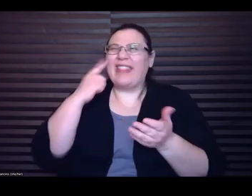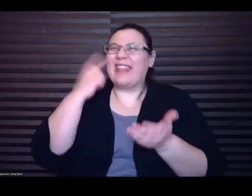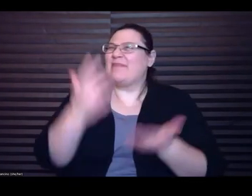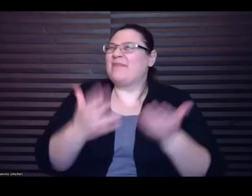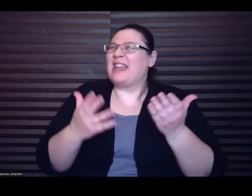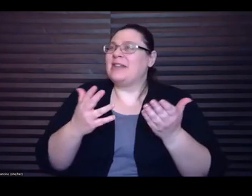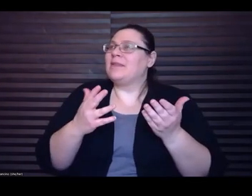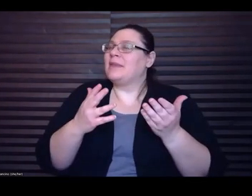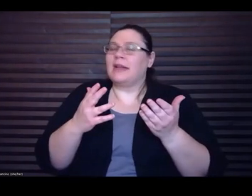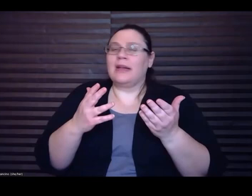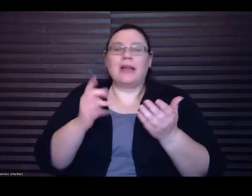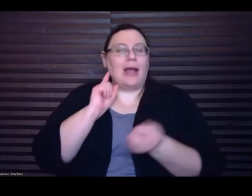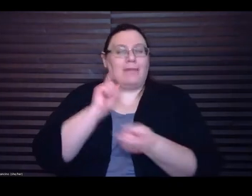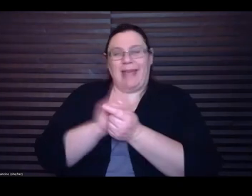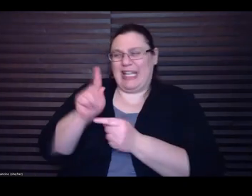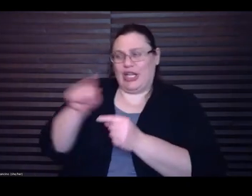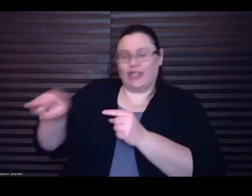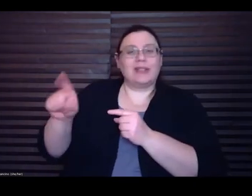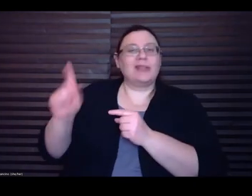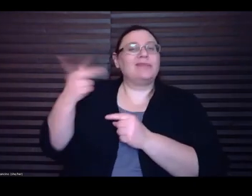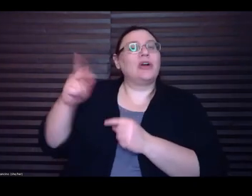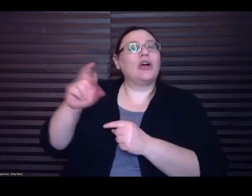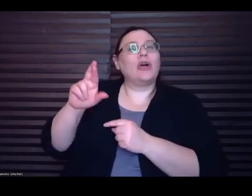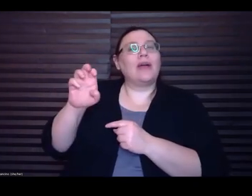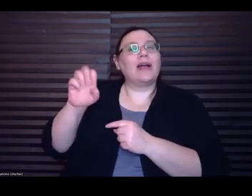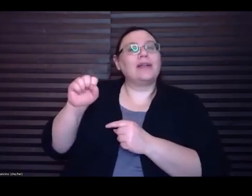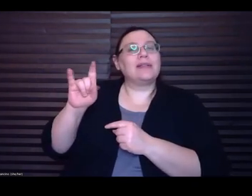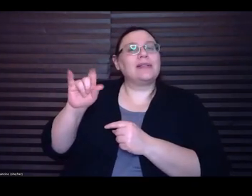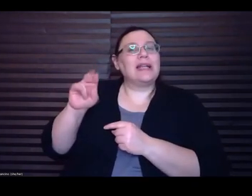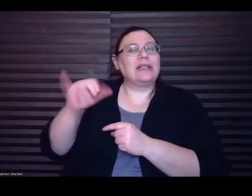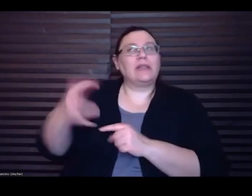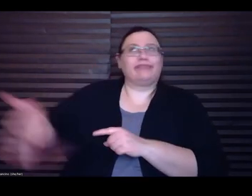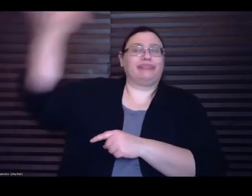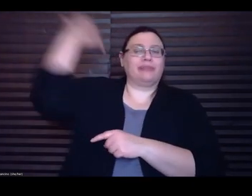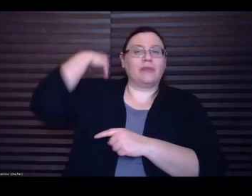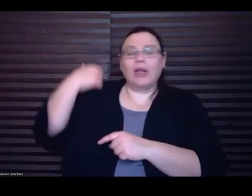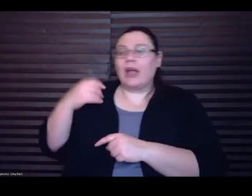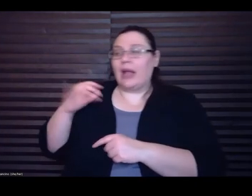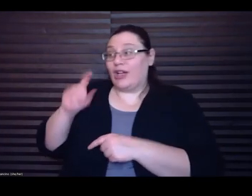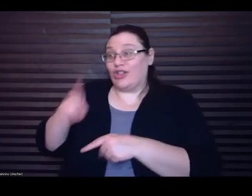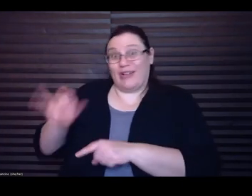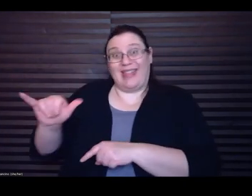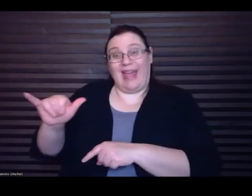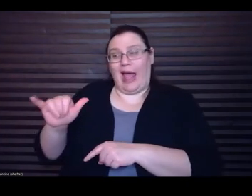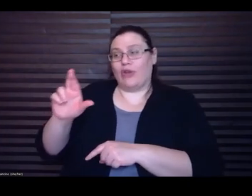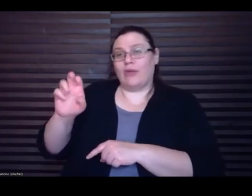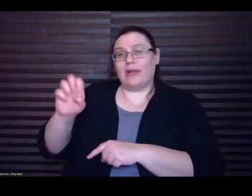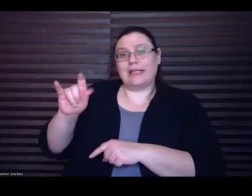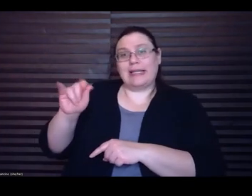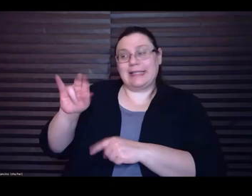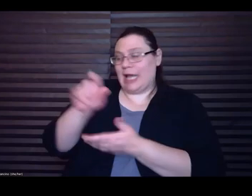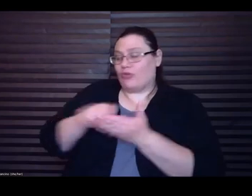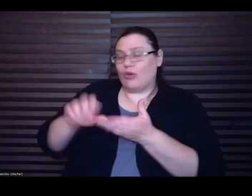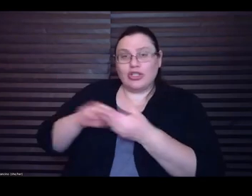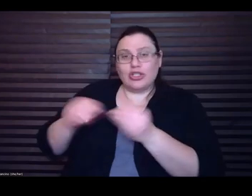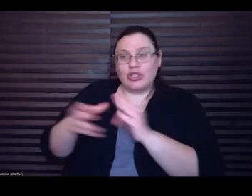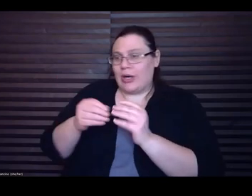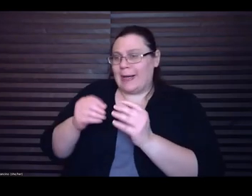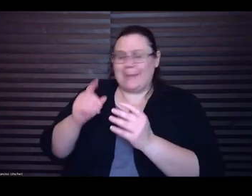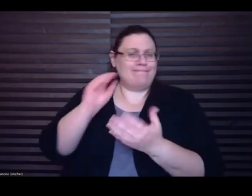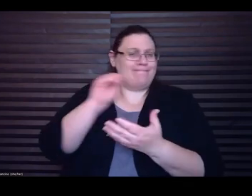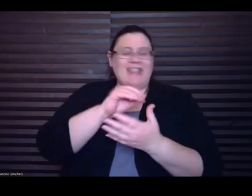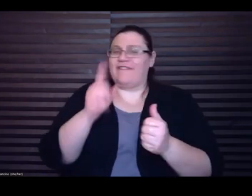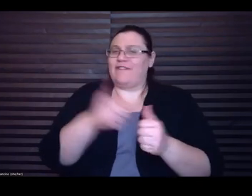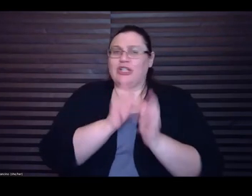and I remember like at that residency like writing a story and I could have stuck it in this first book like I was just under the wire and I but I was like no I think it's a different